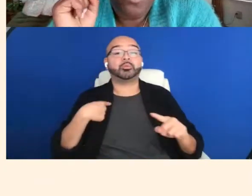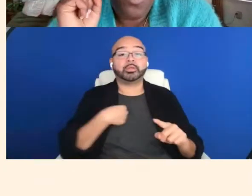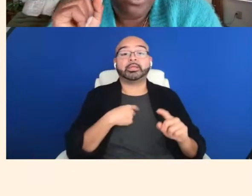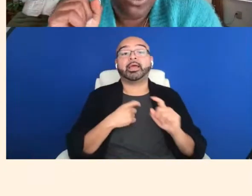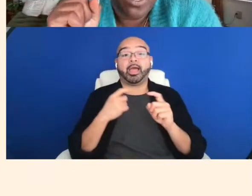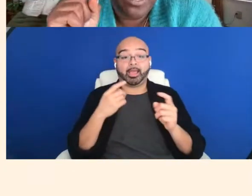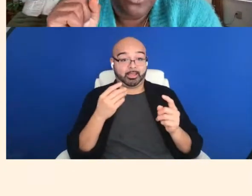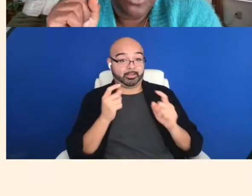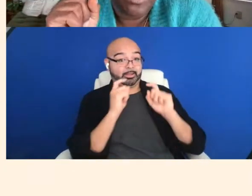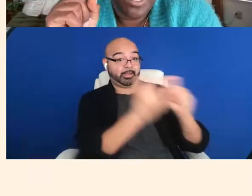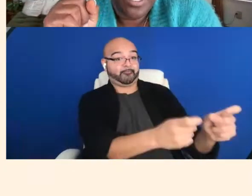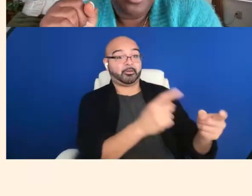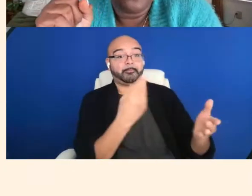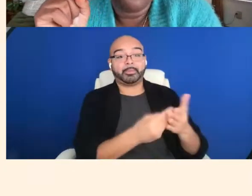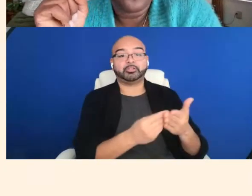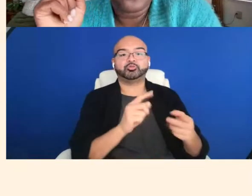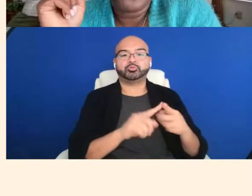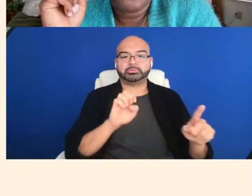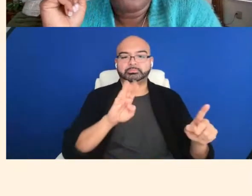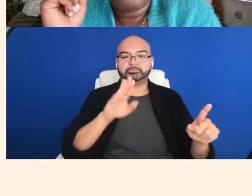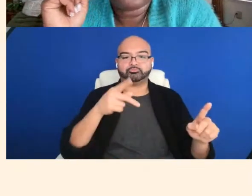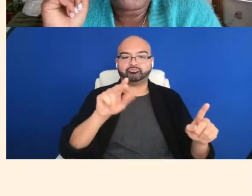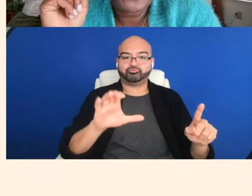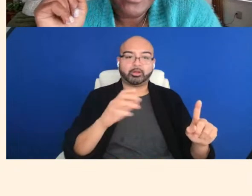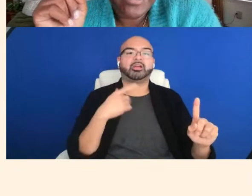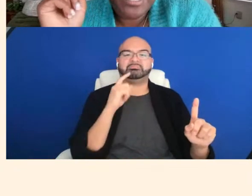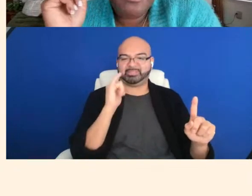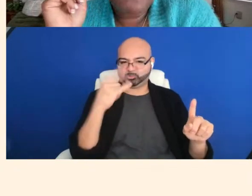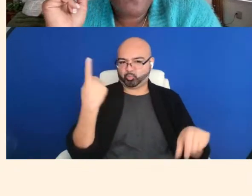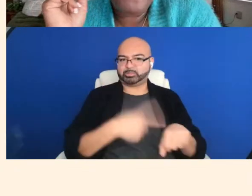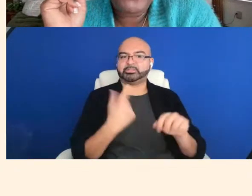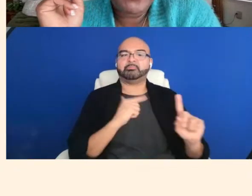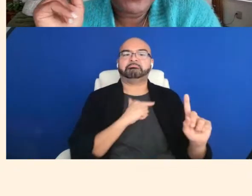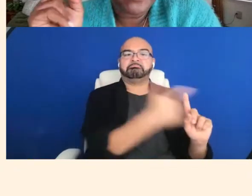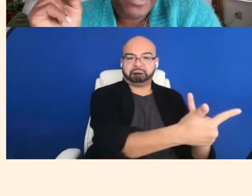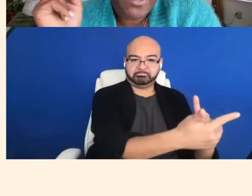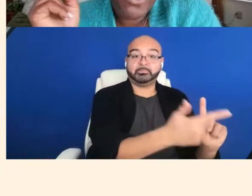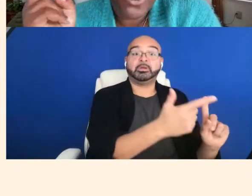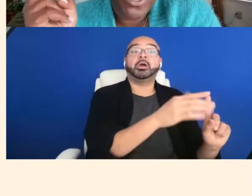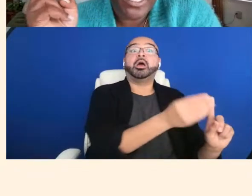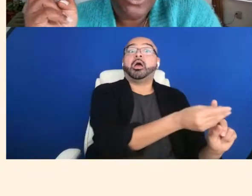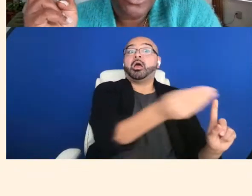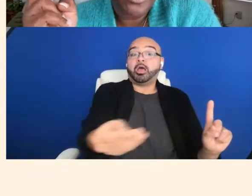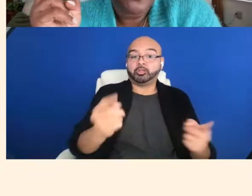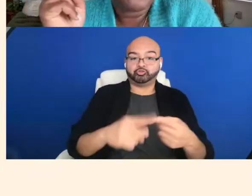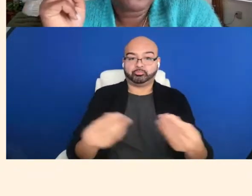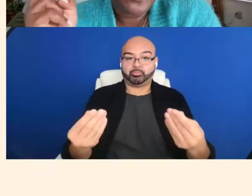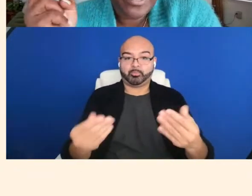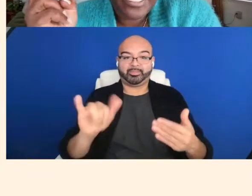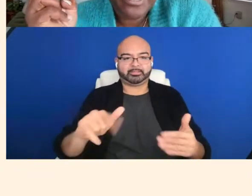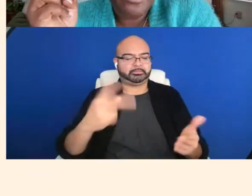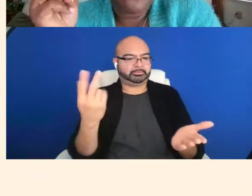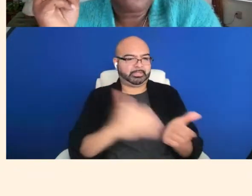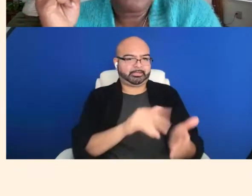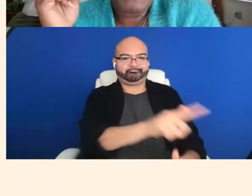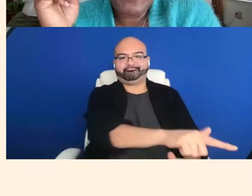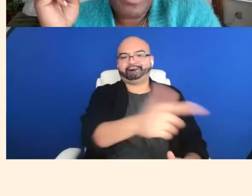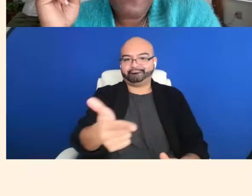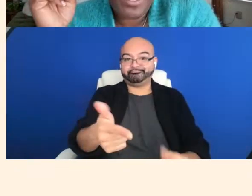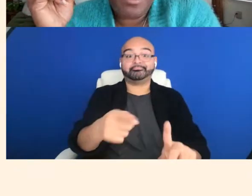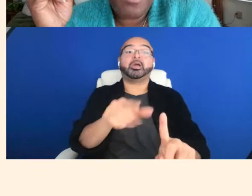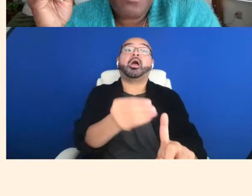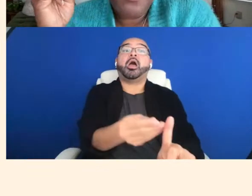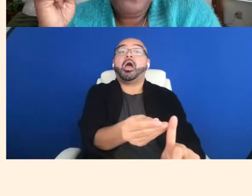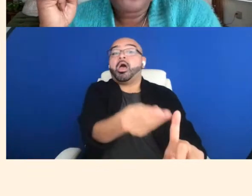that's one circulation. And then we circulate it into the property. That's another circulation. We circulate it into the people